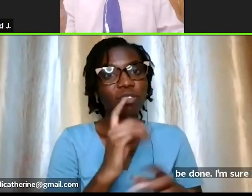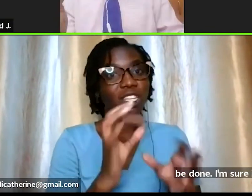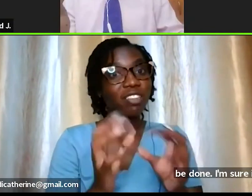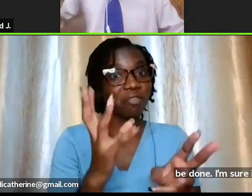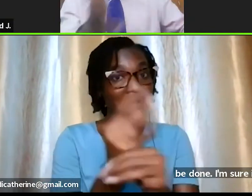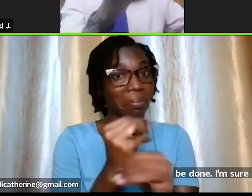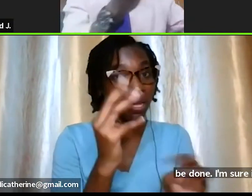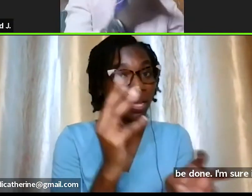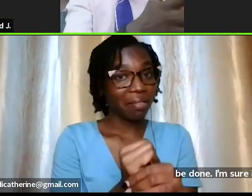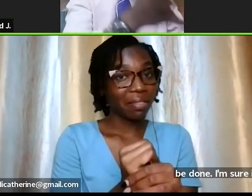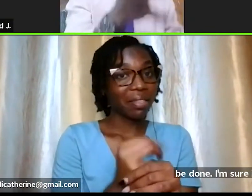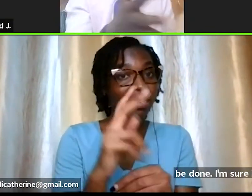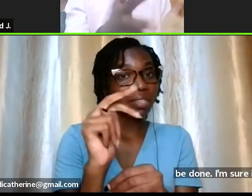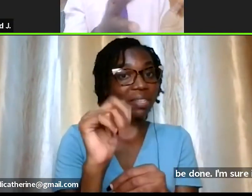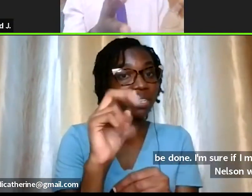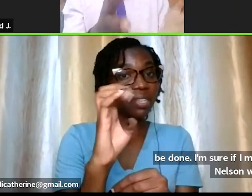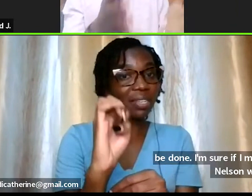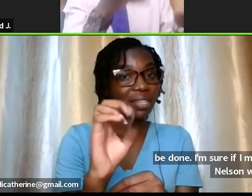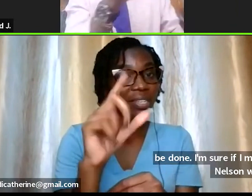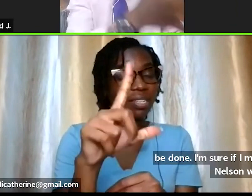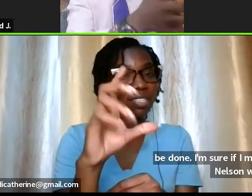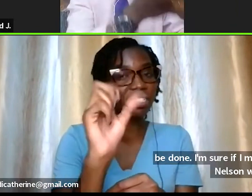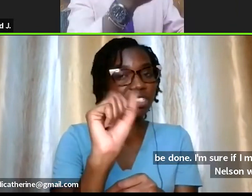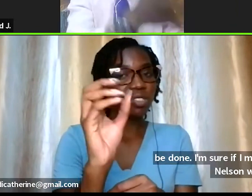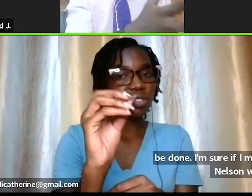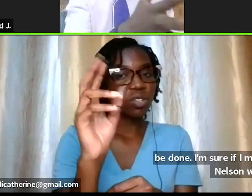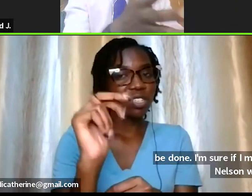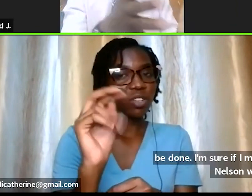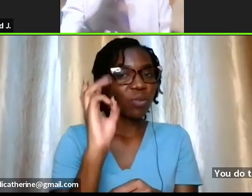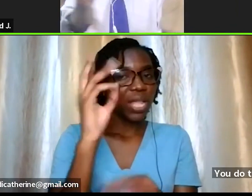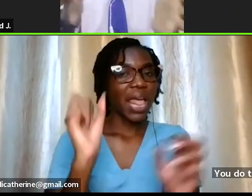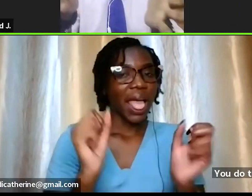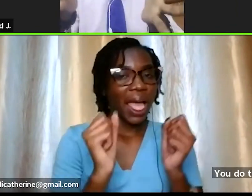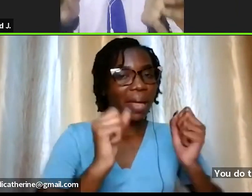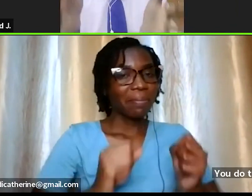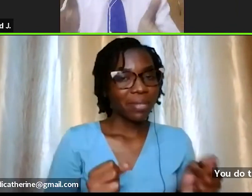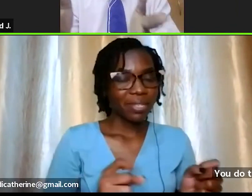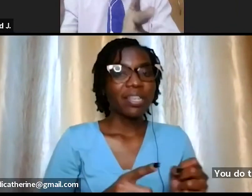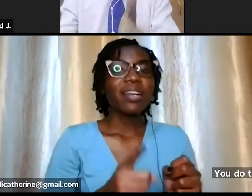Nelson will be very happy. You do the metrics. What will